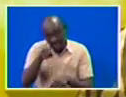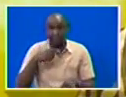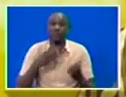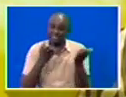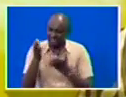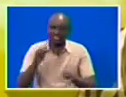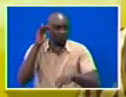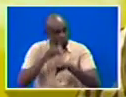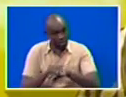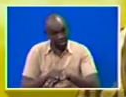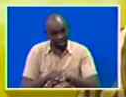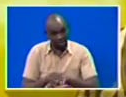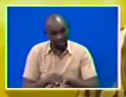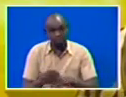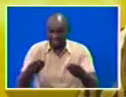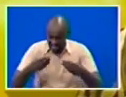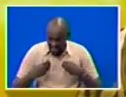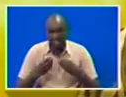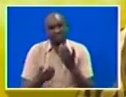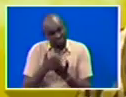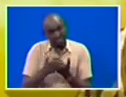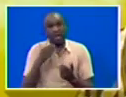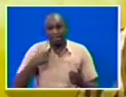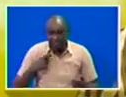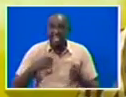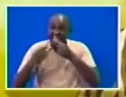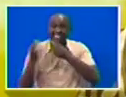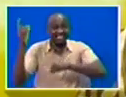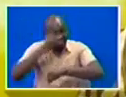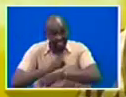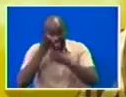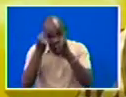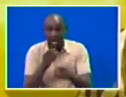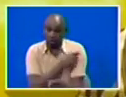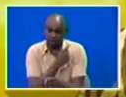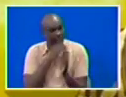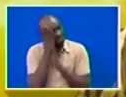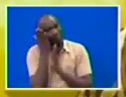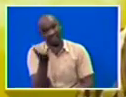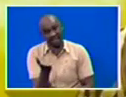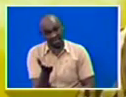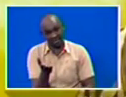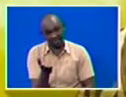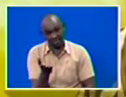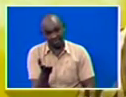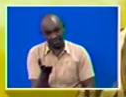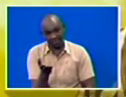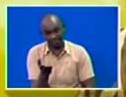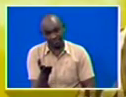nikahudumiwa na nilikaa muda wa siku nane katika hospitali.